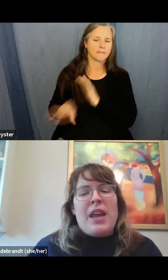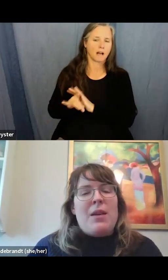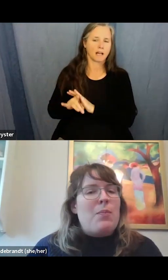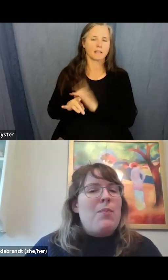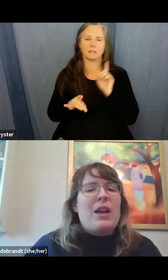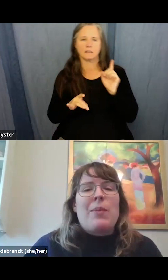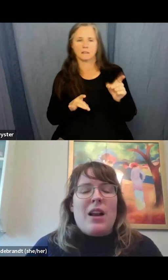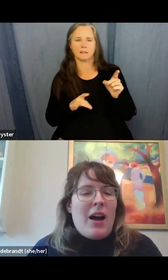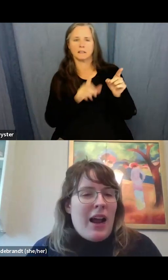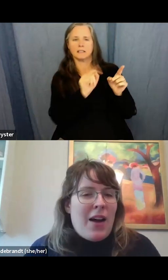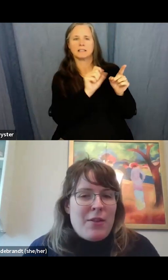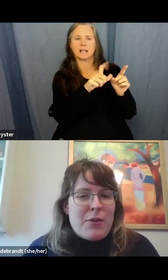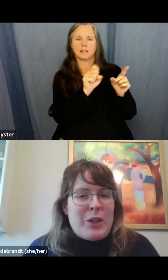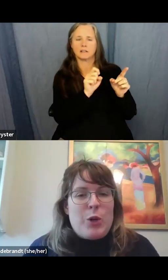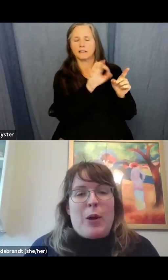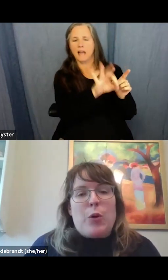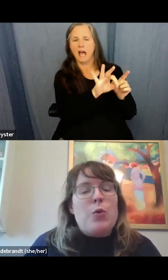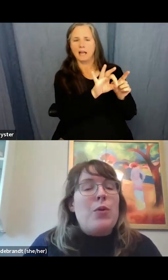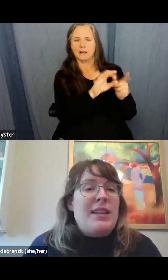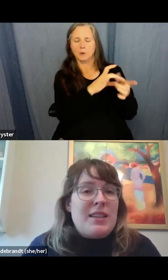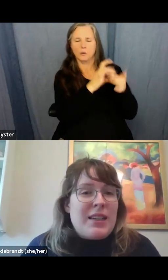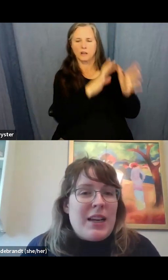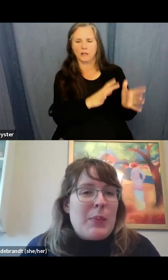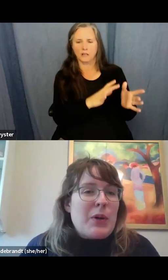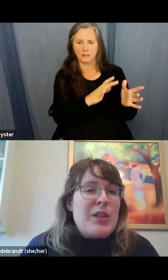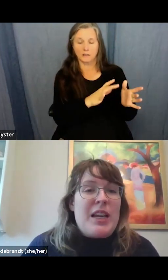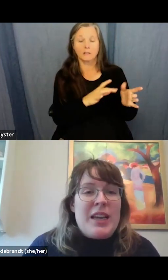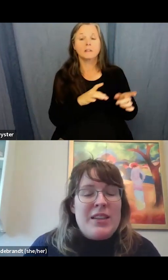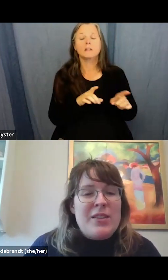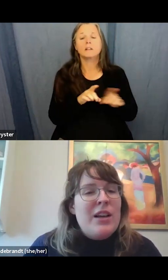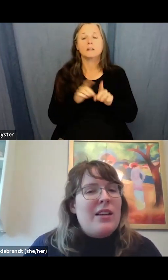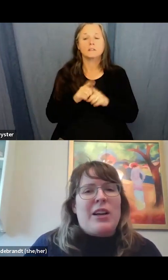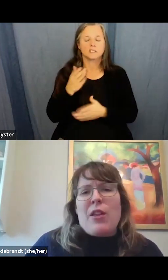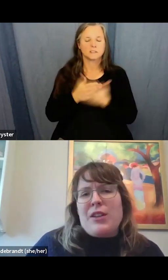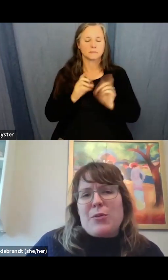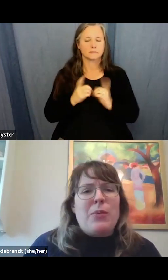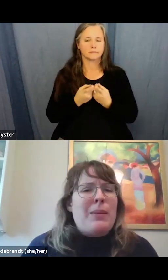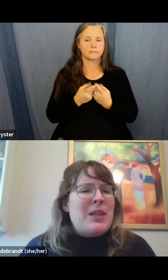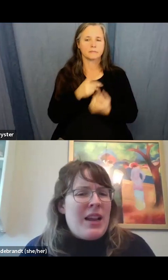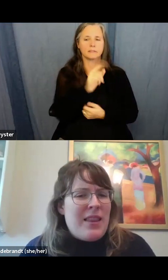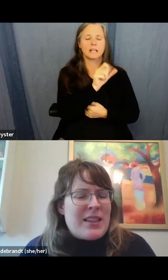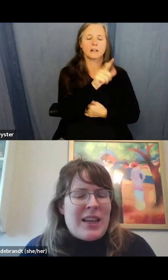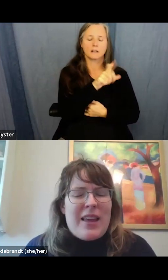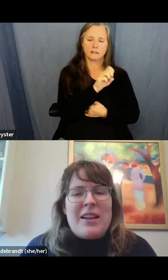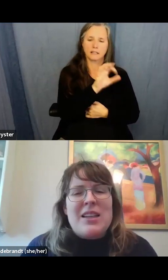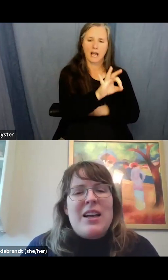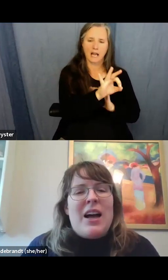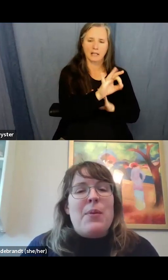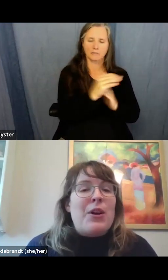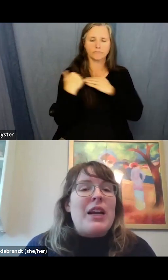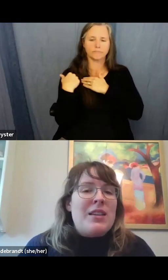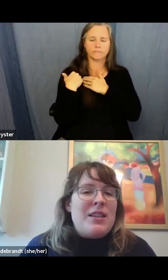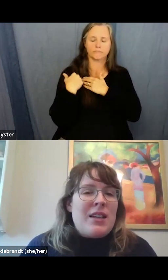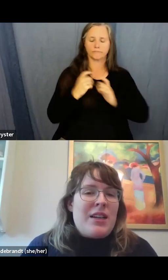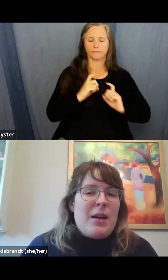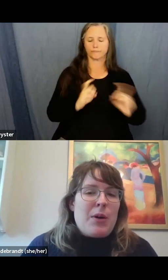Now, they may or may not have information about who that designated person is, like on the district website, things like that. But